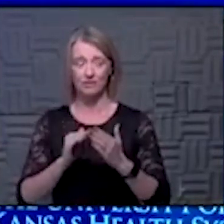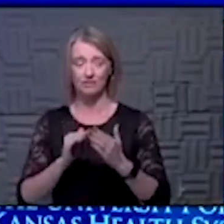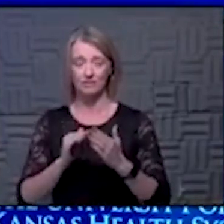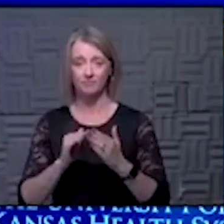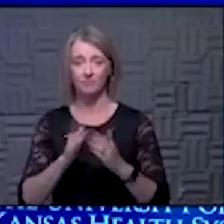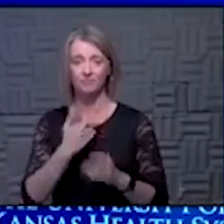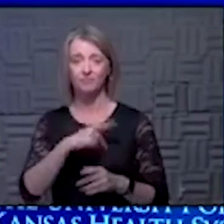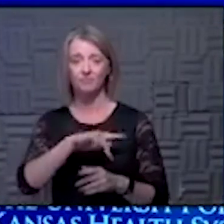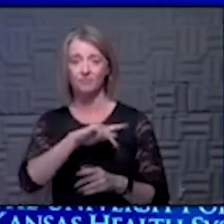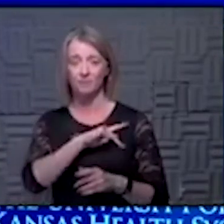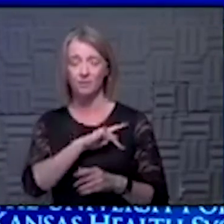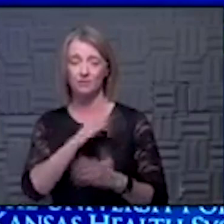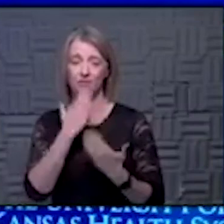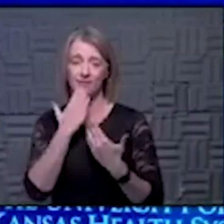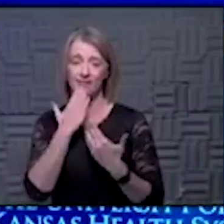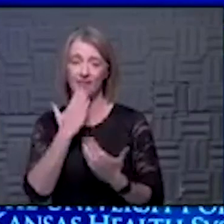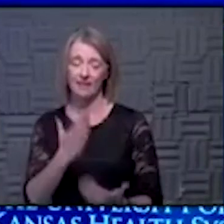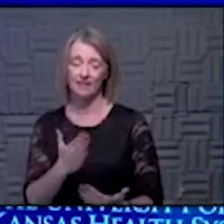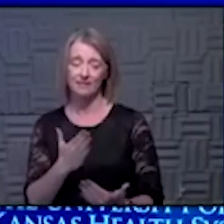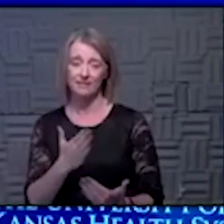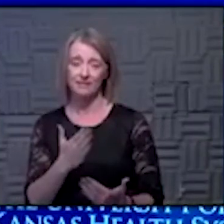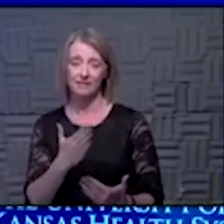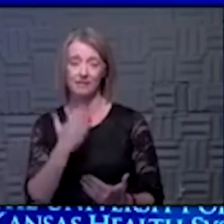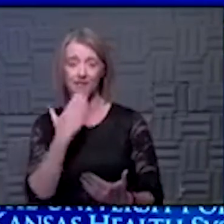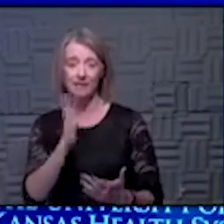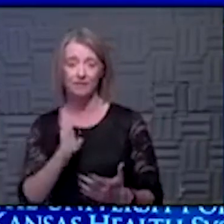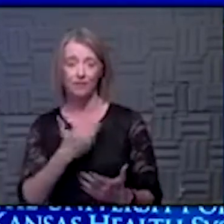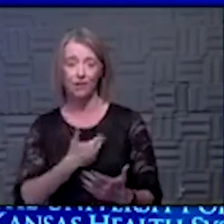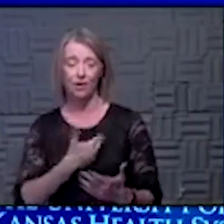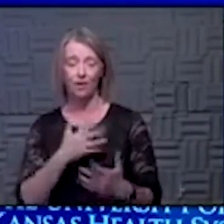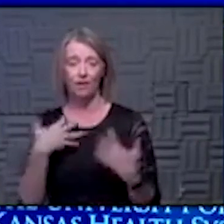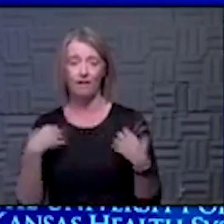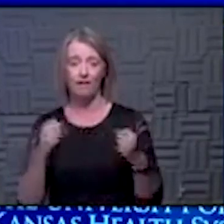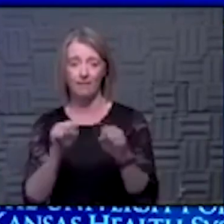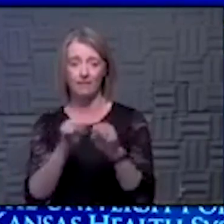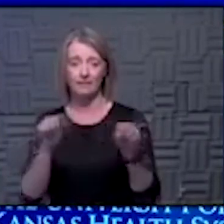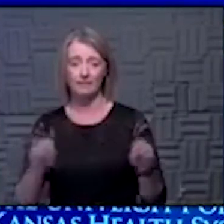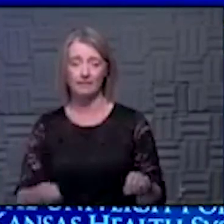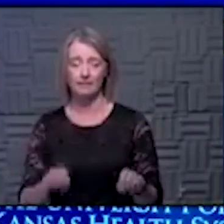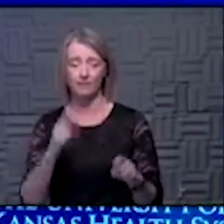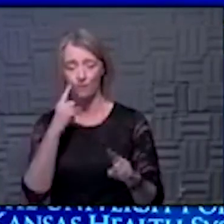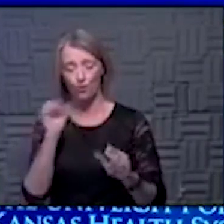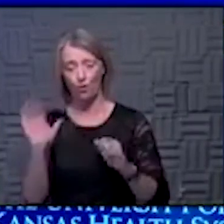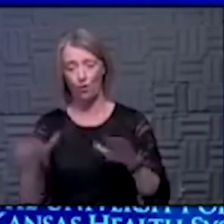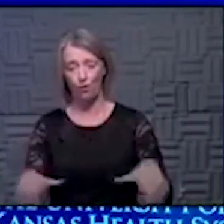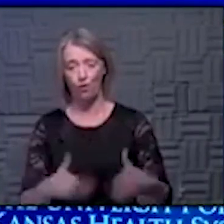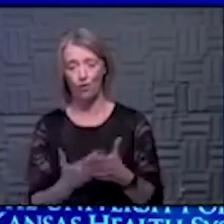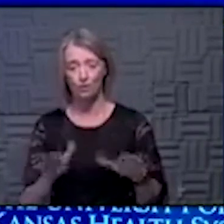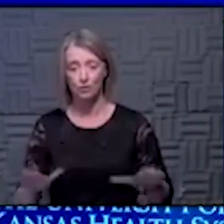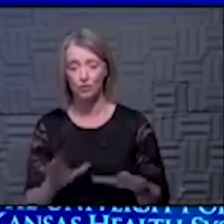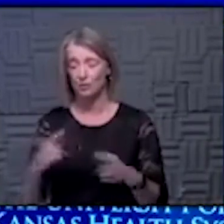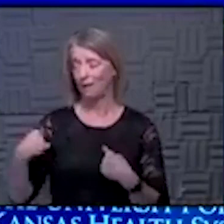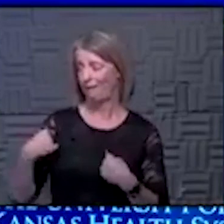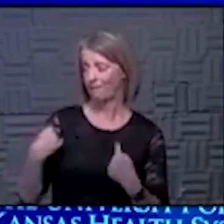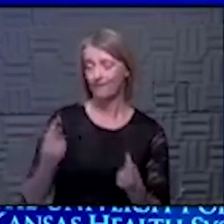my personal thanks and the thanks of our collective health system for all you do and have